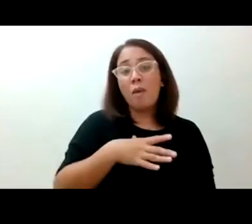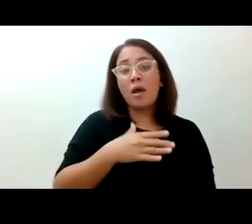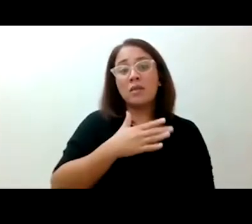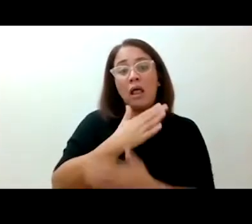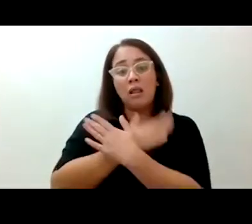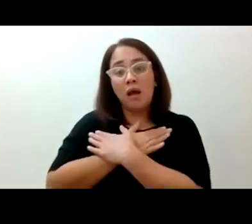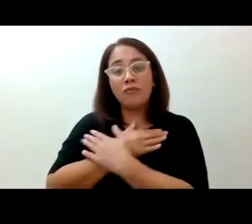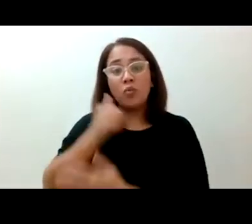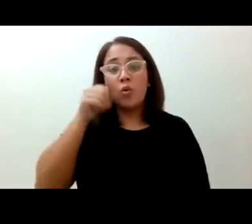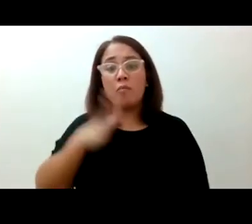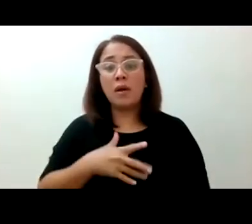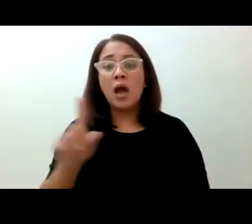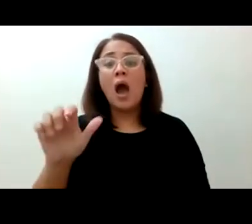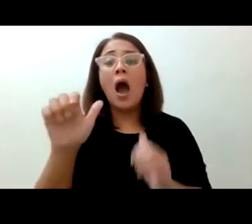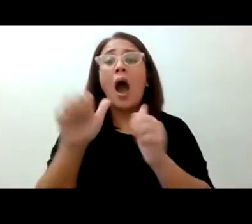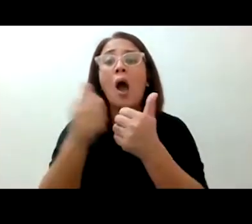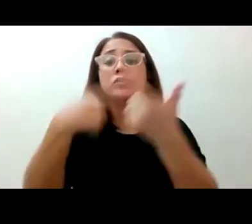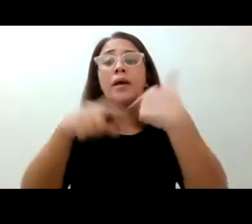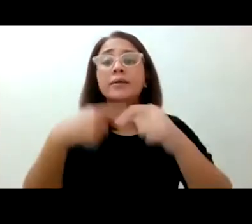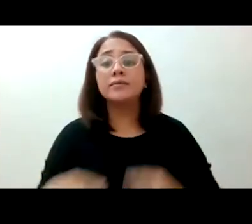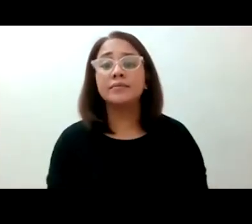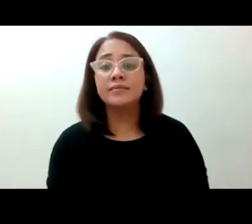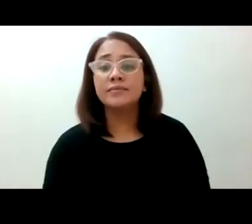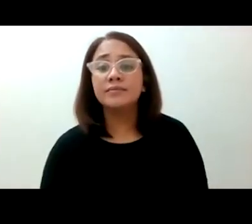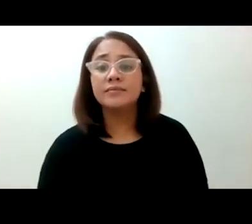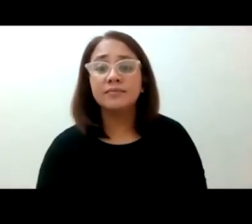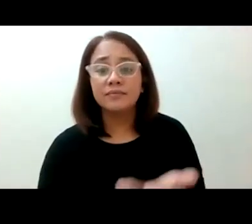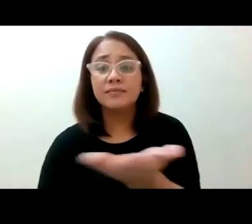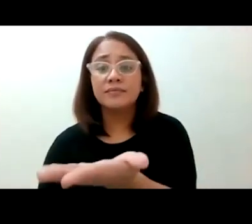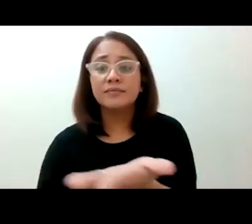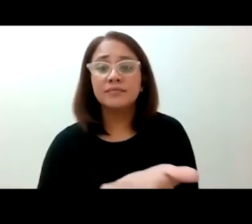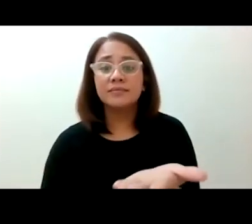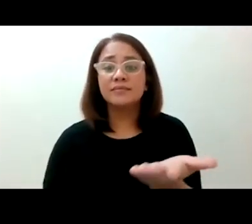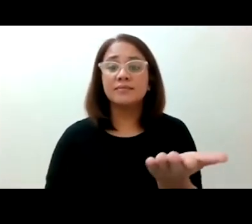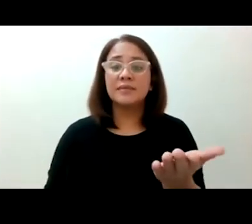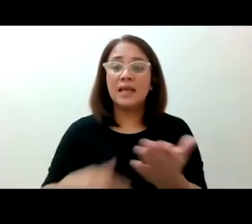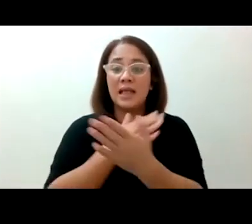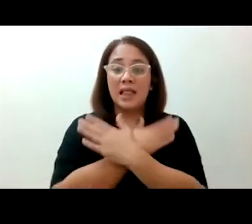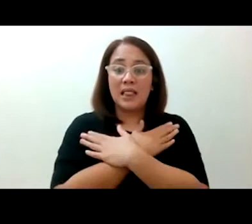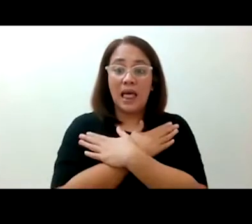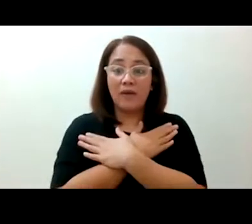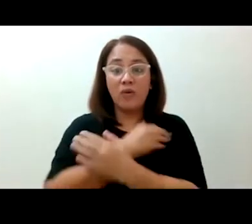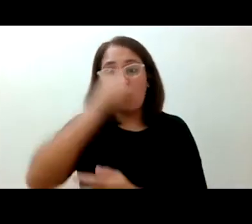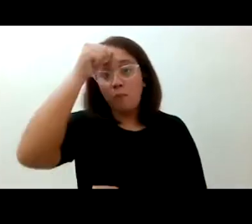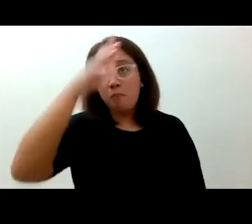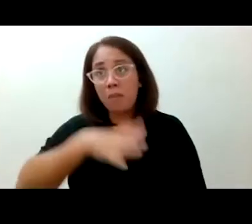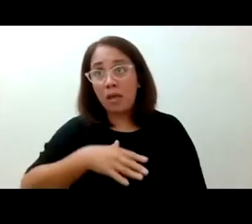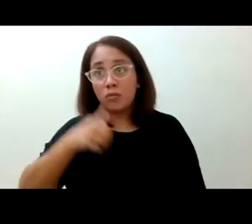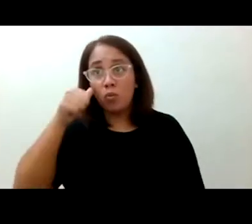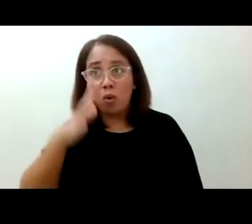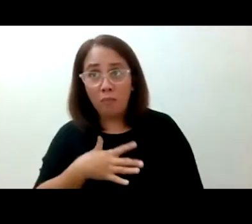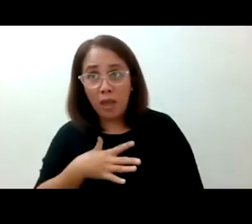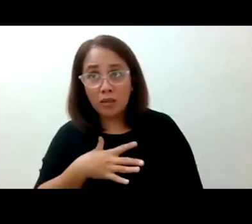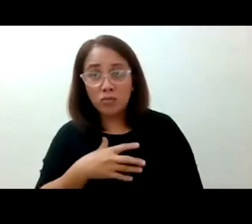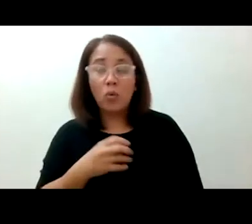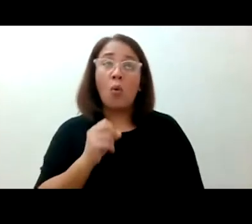that? Do you sign it love, man, woman? Do you sign it